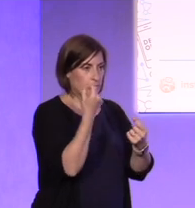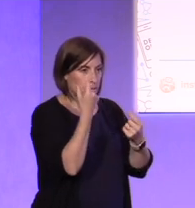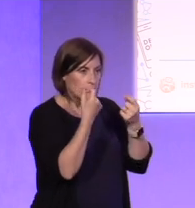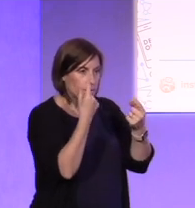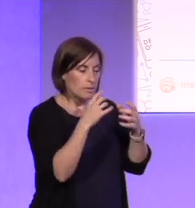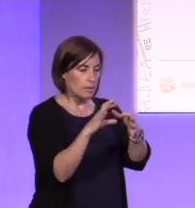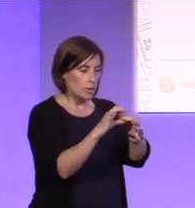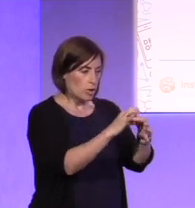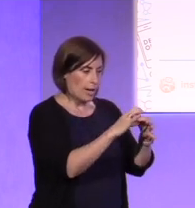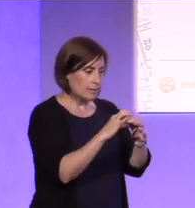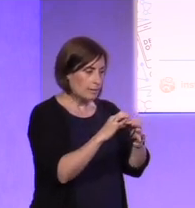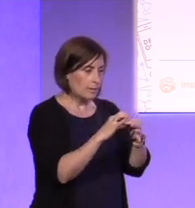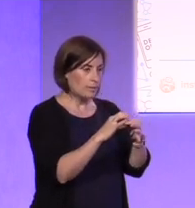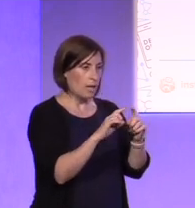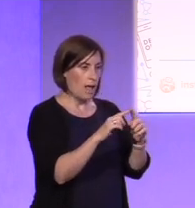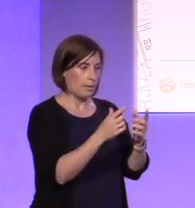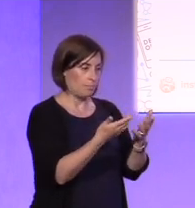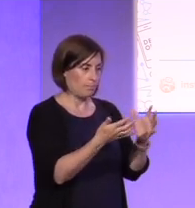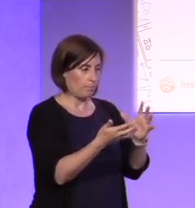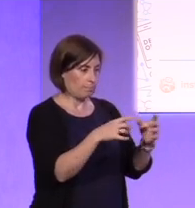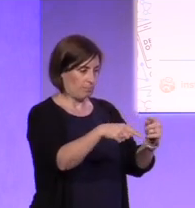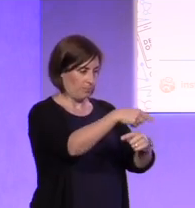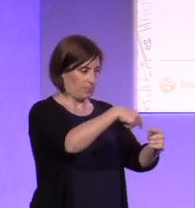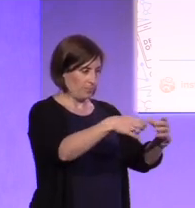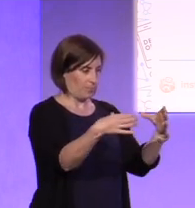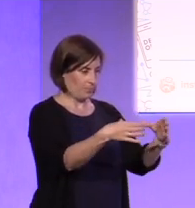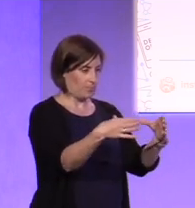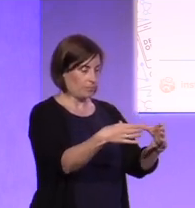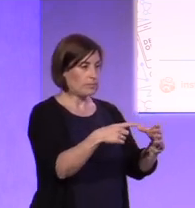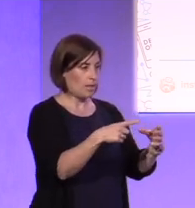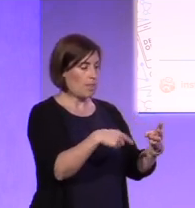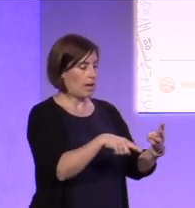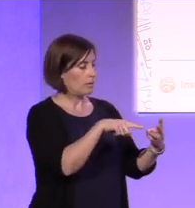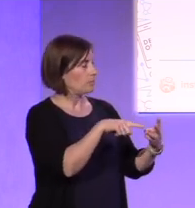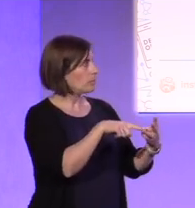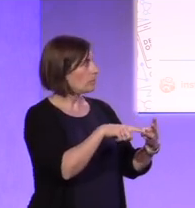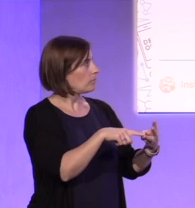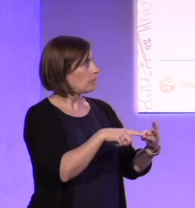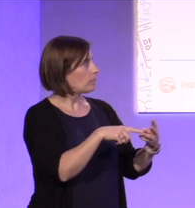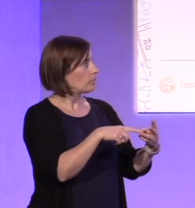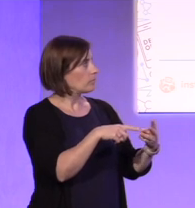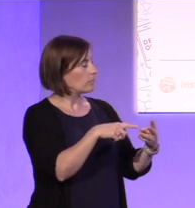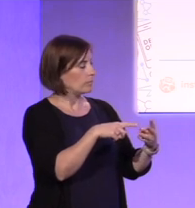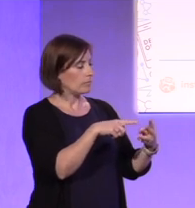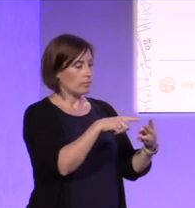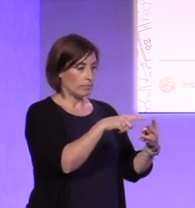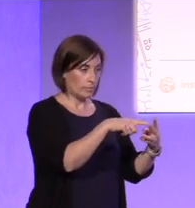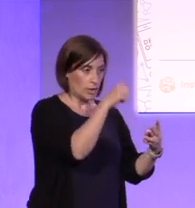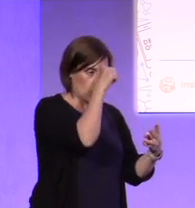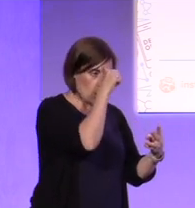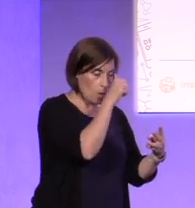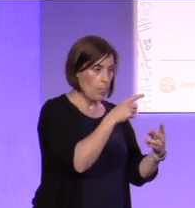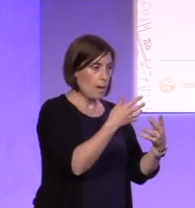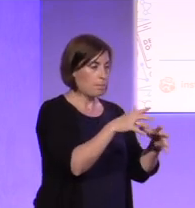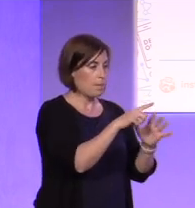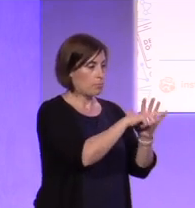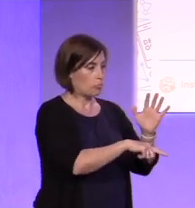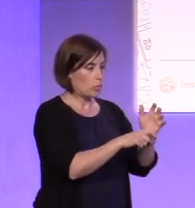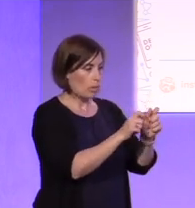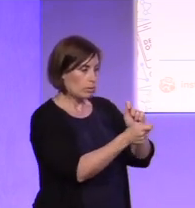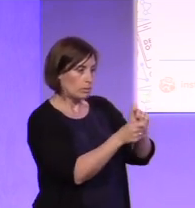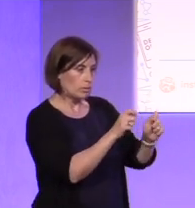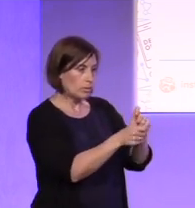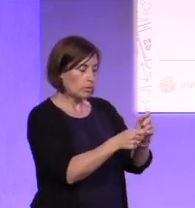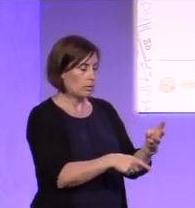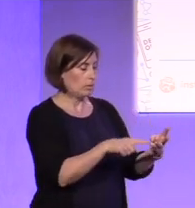between things, the physics, and then with that knowledge, starting to bend rules. And then we've got Re. Re is the final stage, and it's about